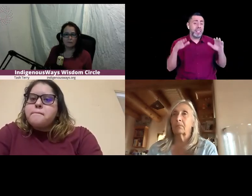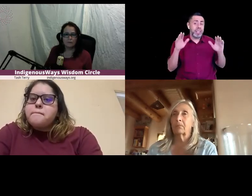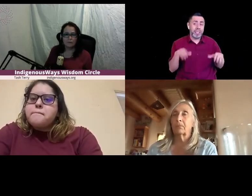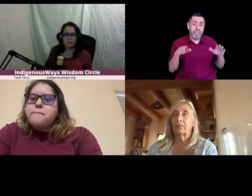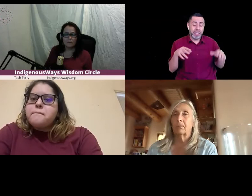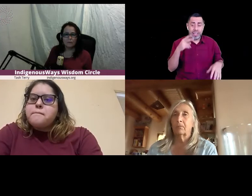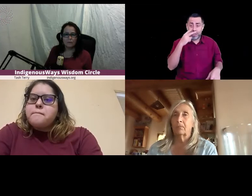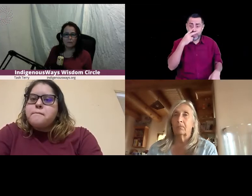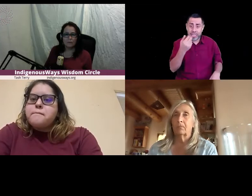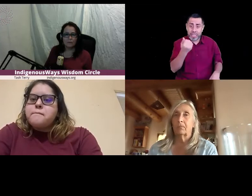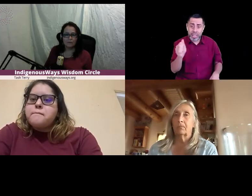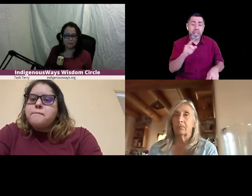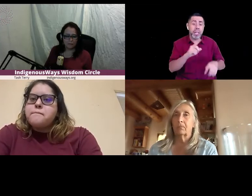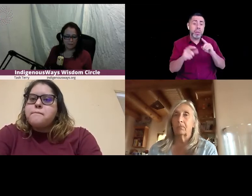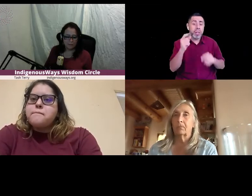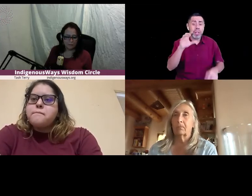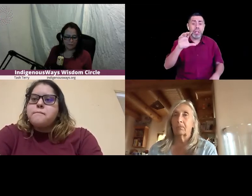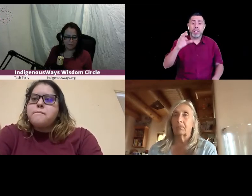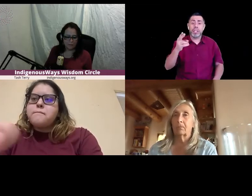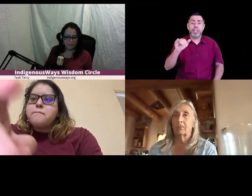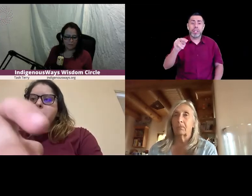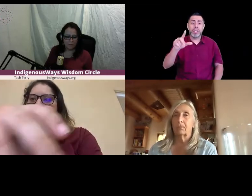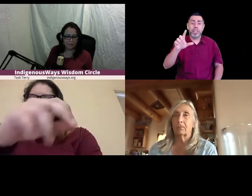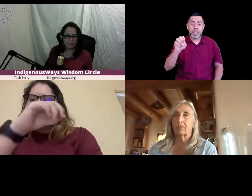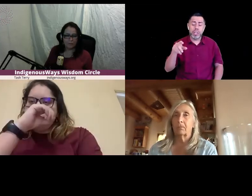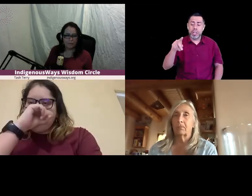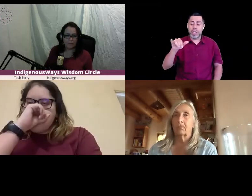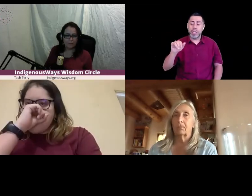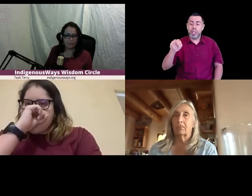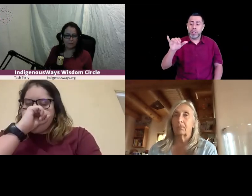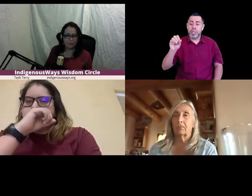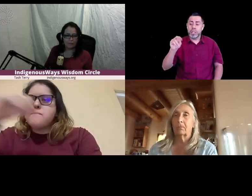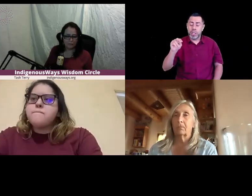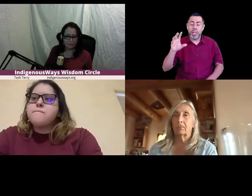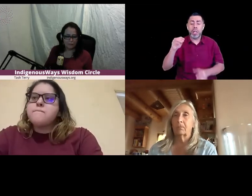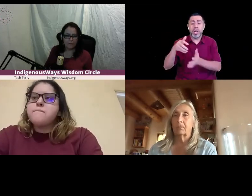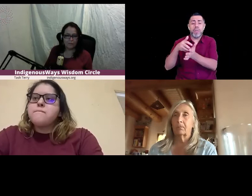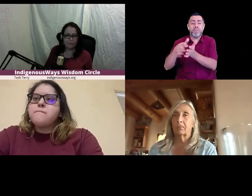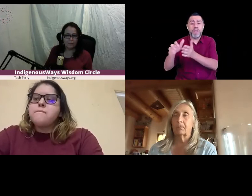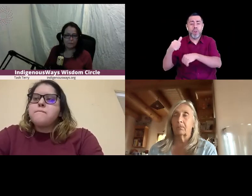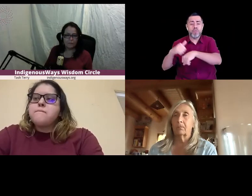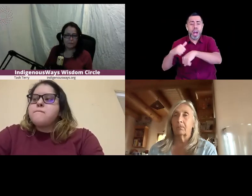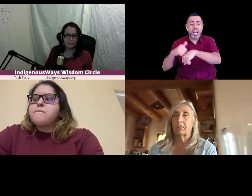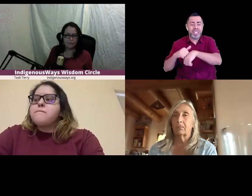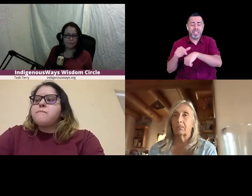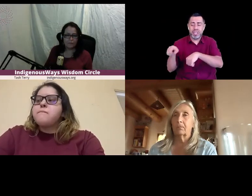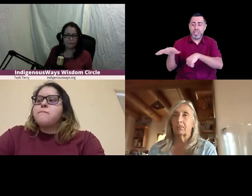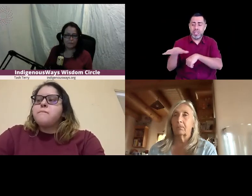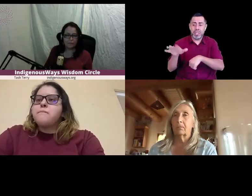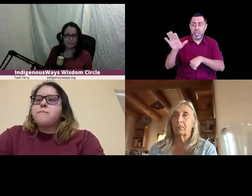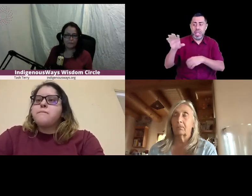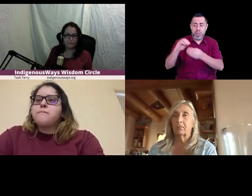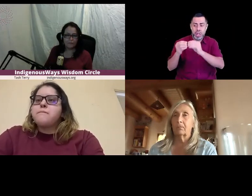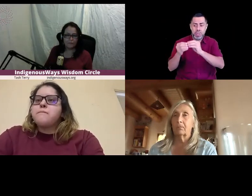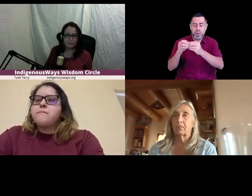Chumley, Hinion, and Rough Rock, I know their numbers are up. I'm not sure if it's because